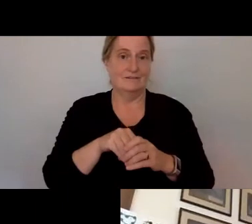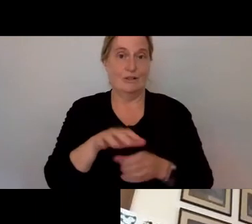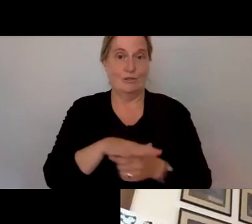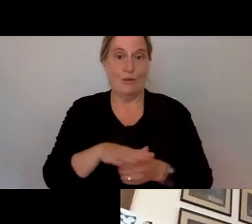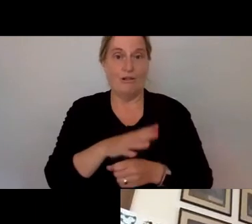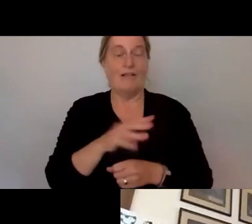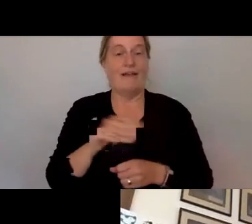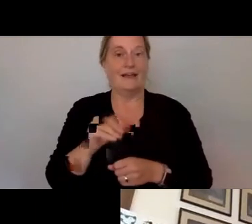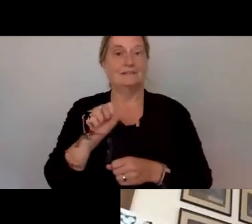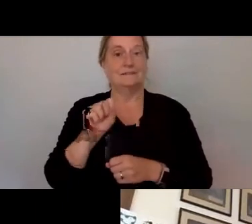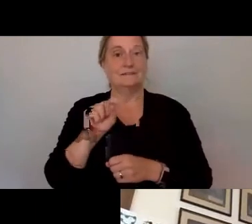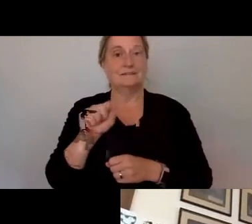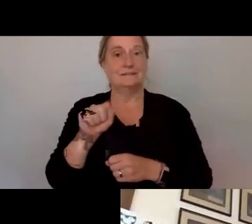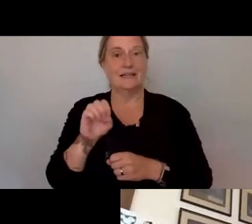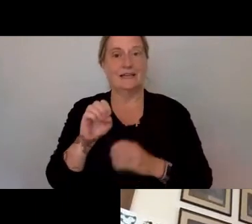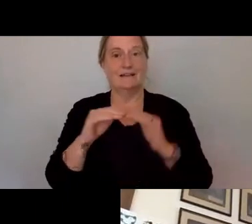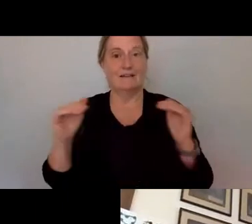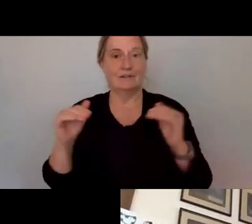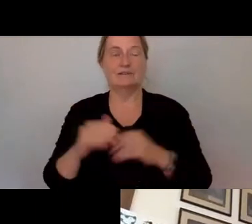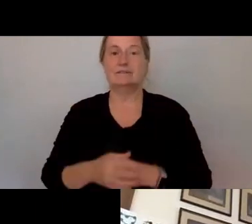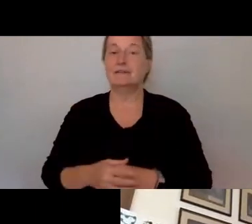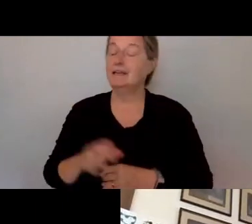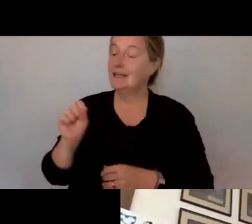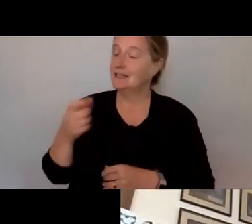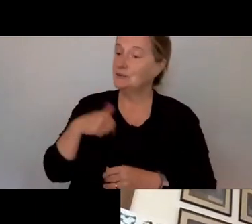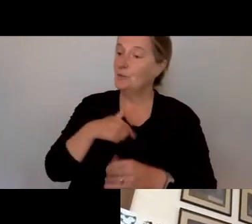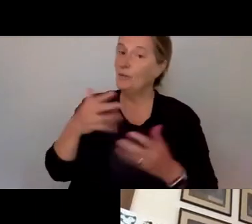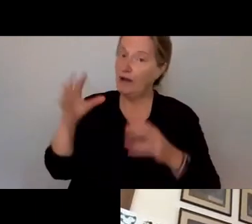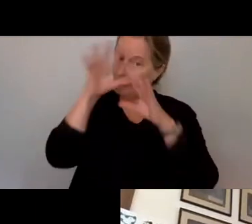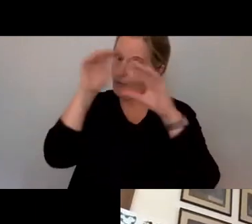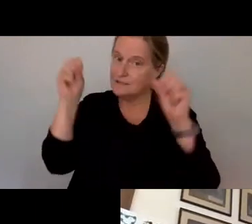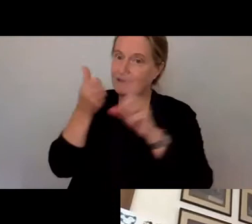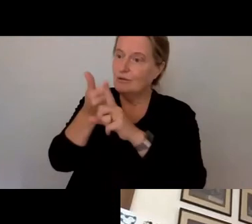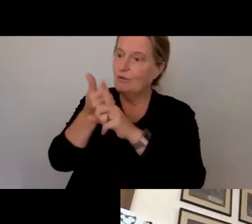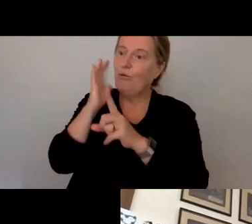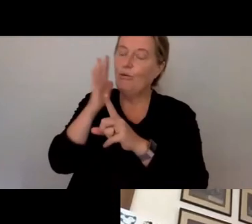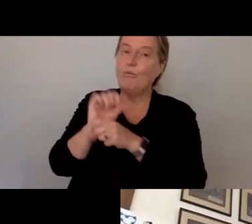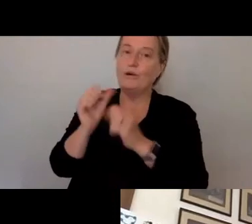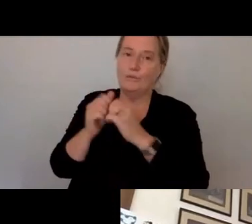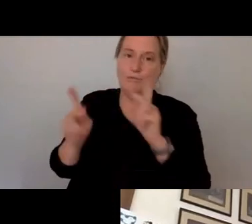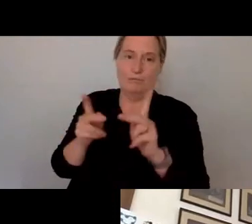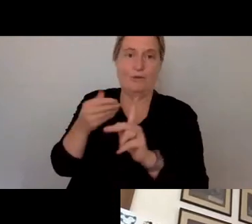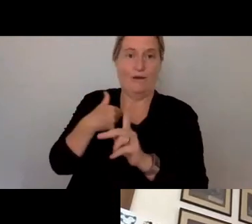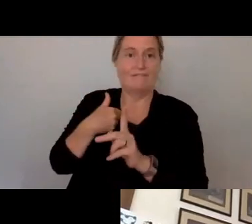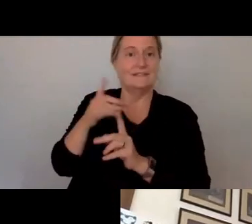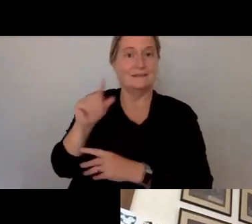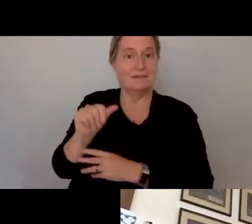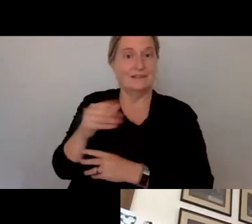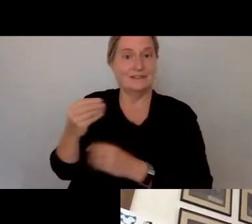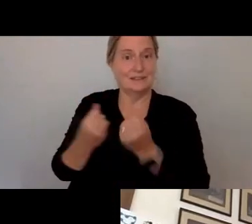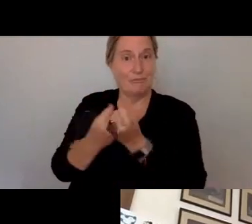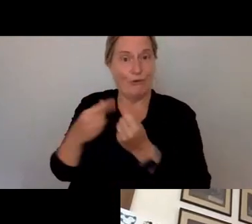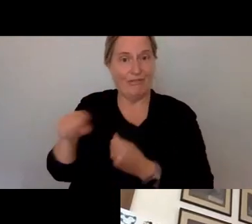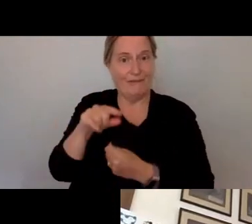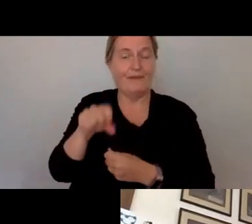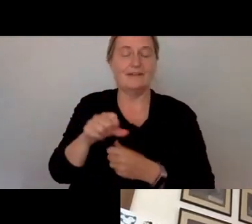Yeah, we definitely do want an administration that will work with people with disabilities and will be there to support them. So our next question